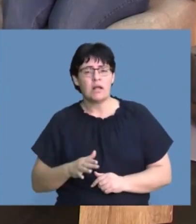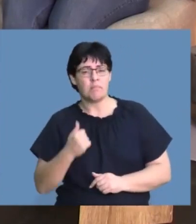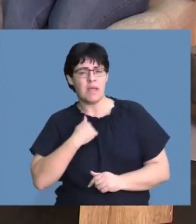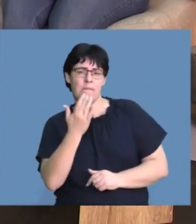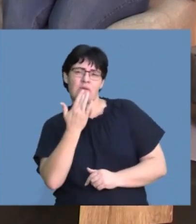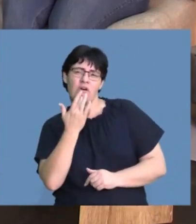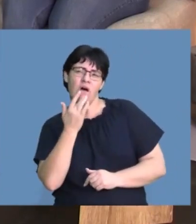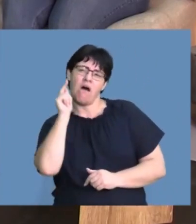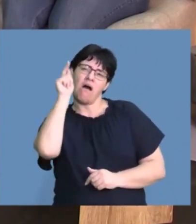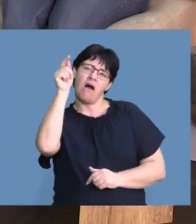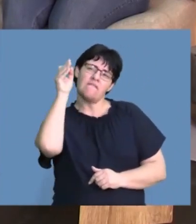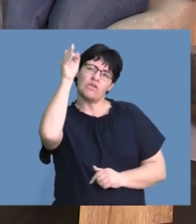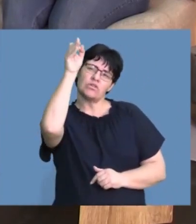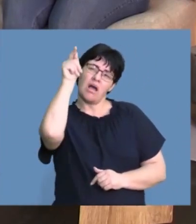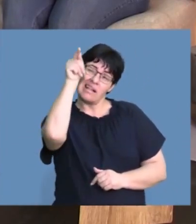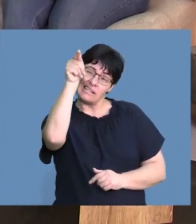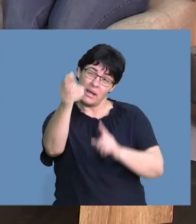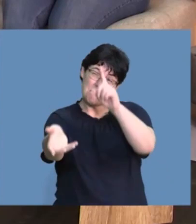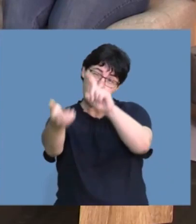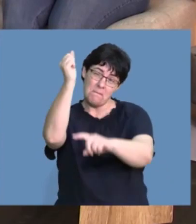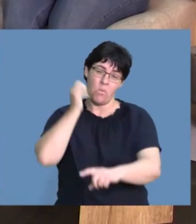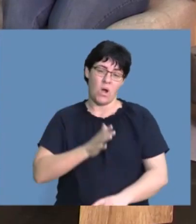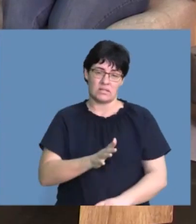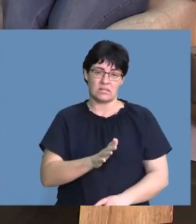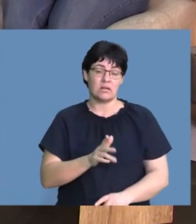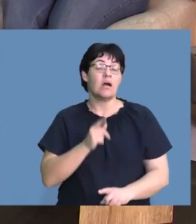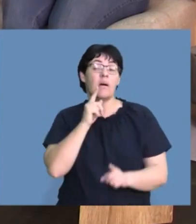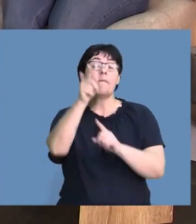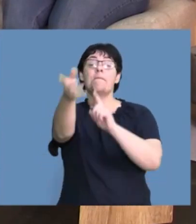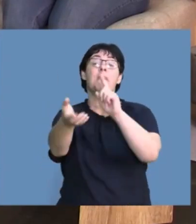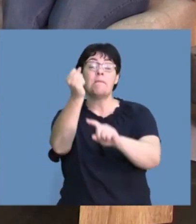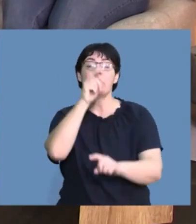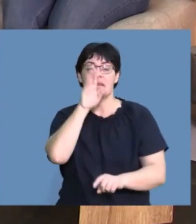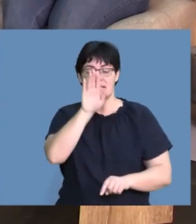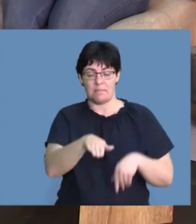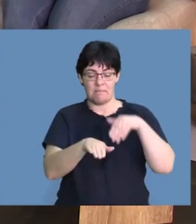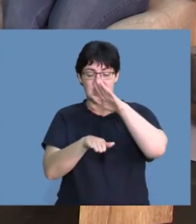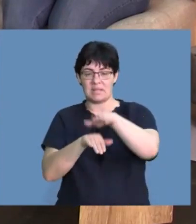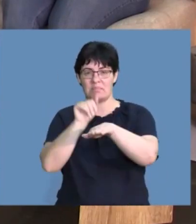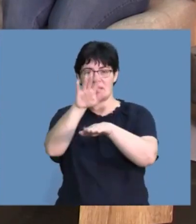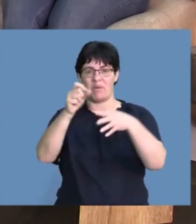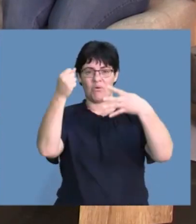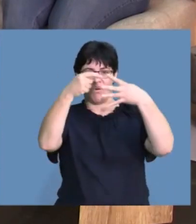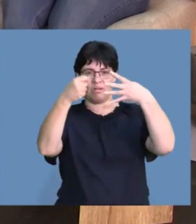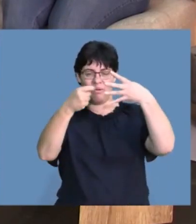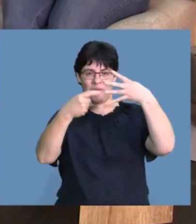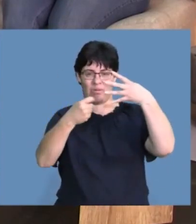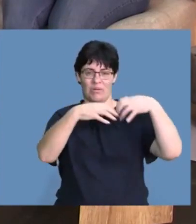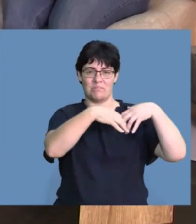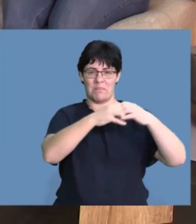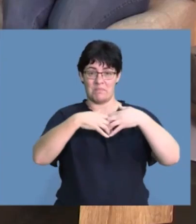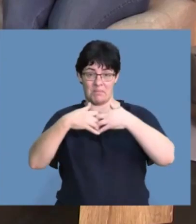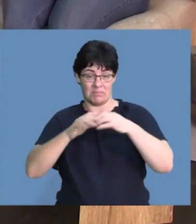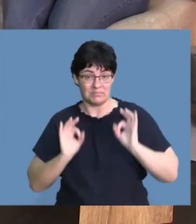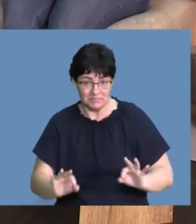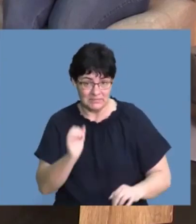our preferred future we're working towards, and goals are the steps to get you there. You got that? Yeah, we